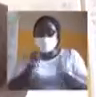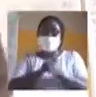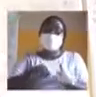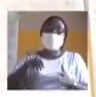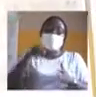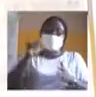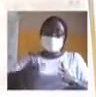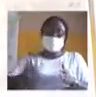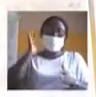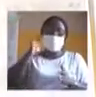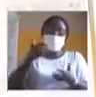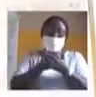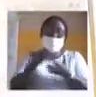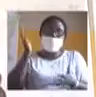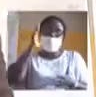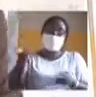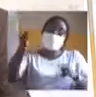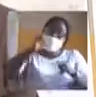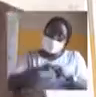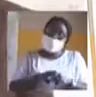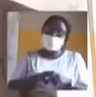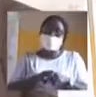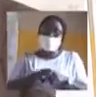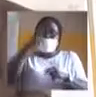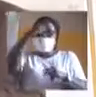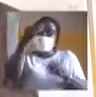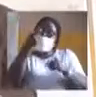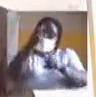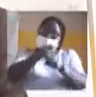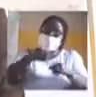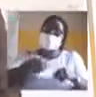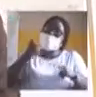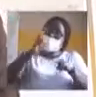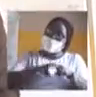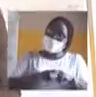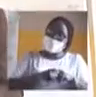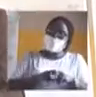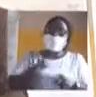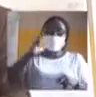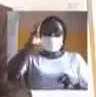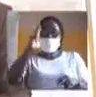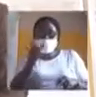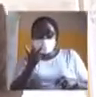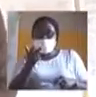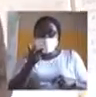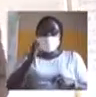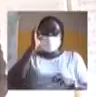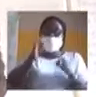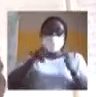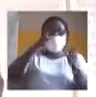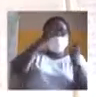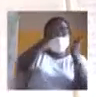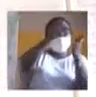Then, the third one there is population. Increase of population in an area will lead to a high demand